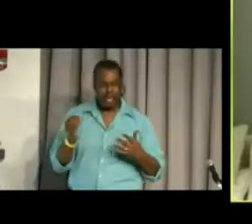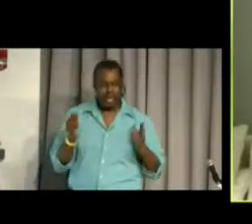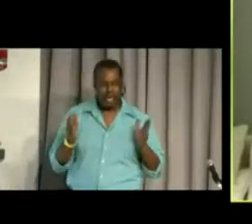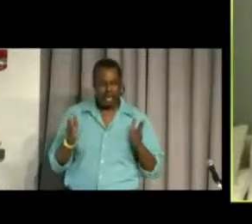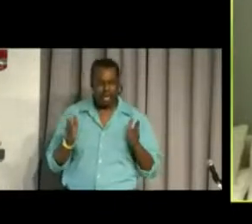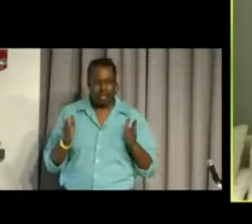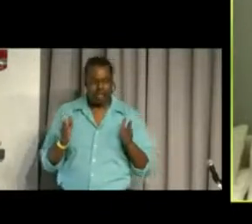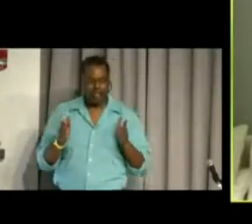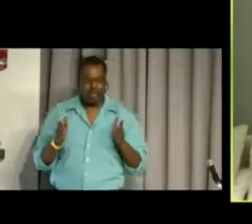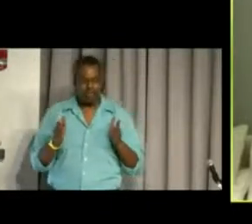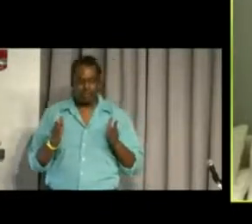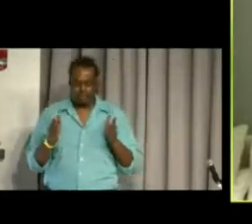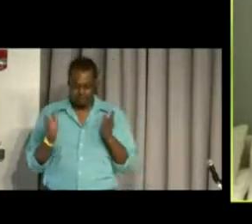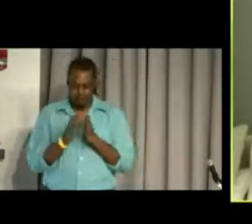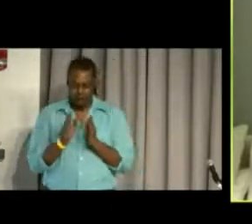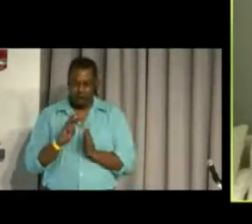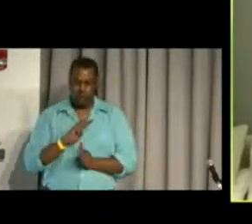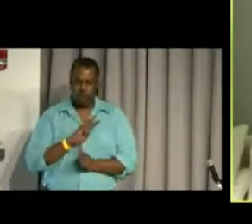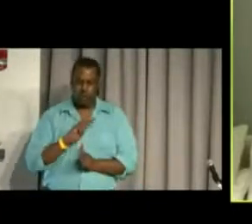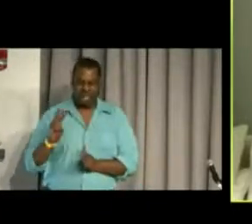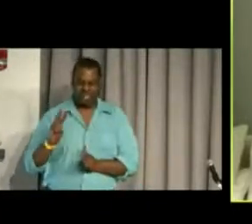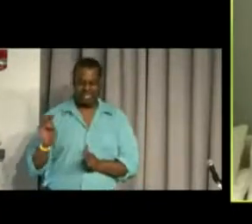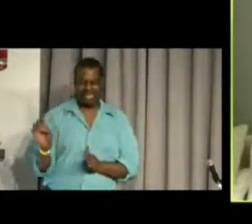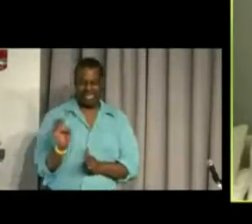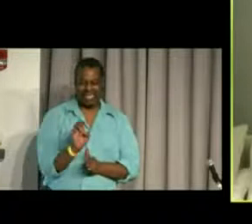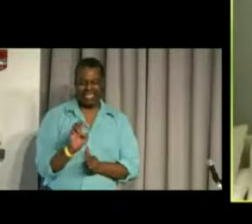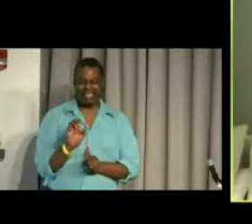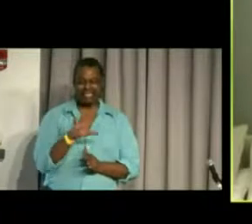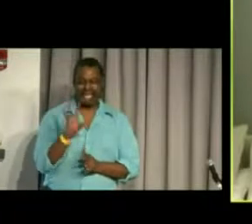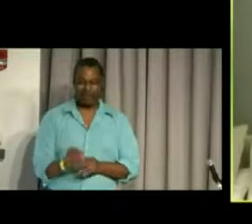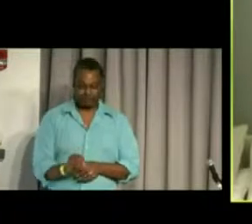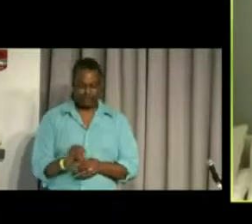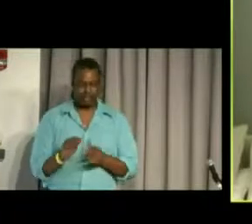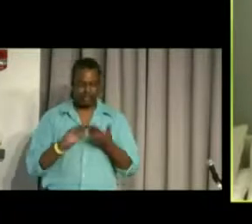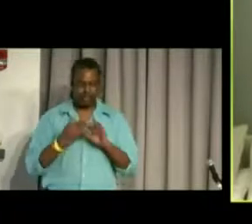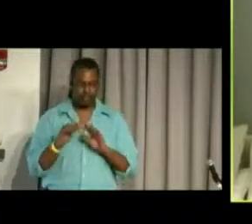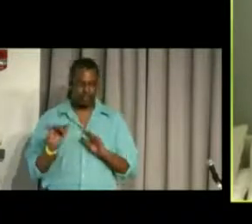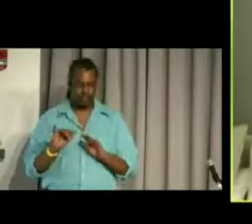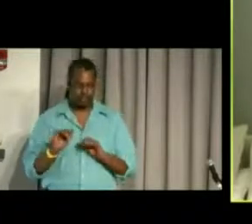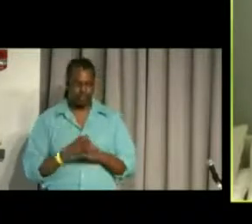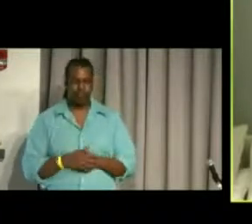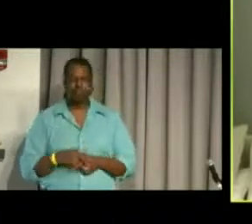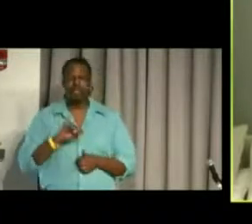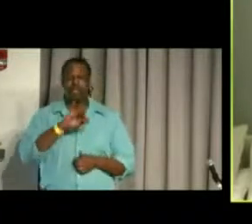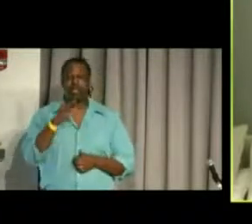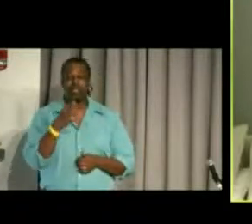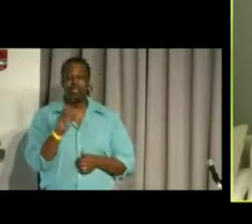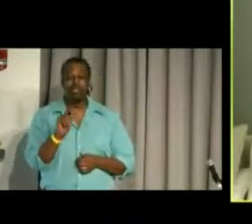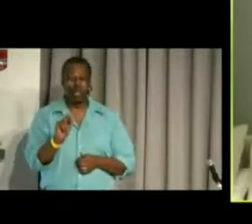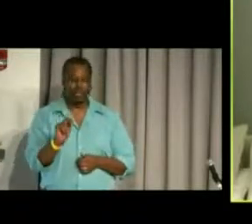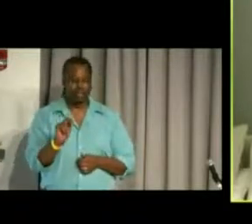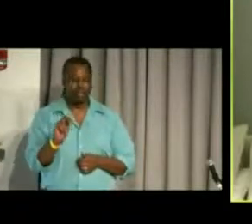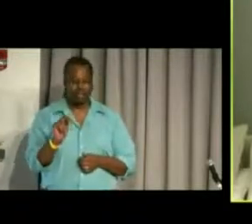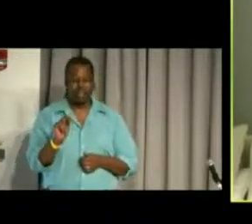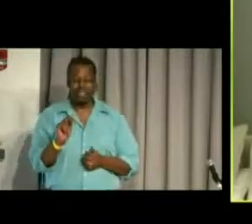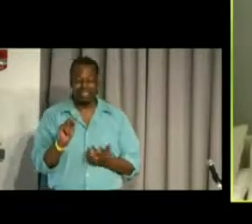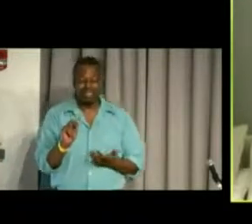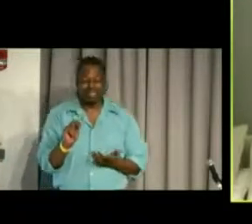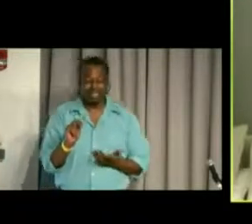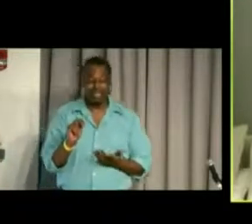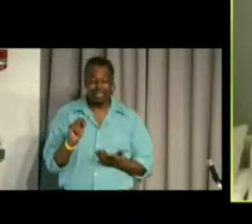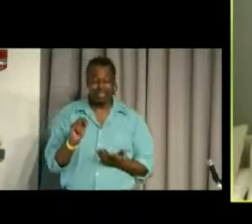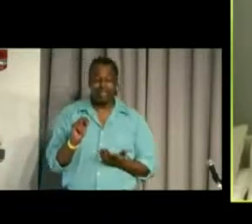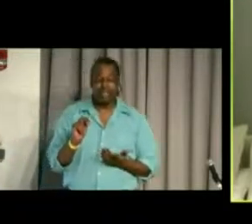small West and East African community. Jackson is by far